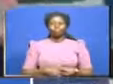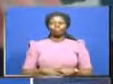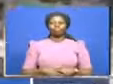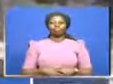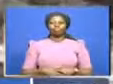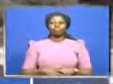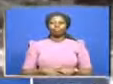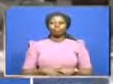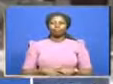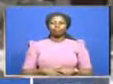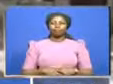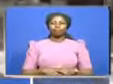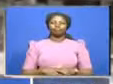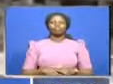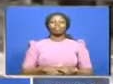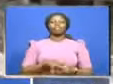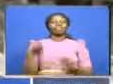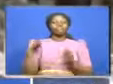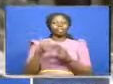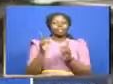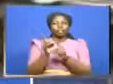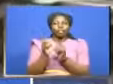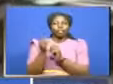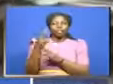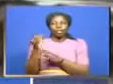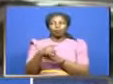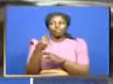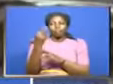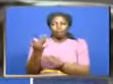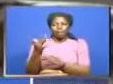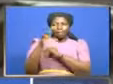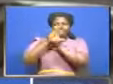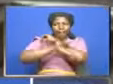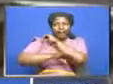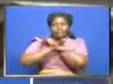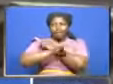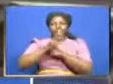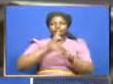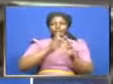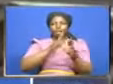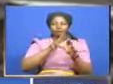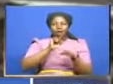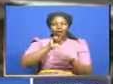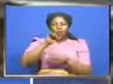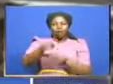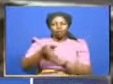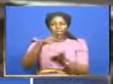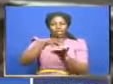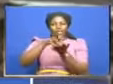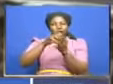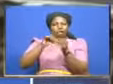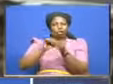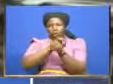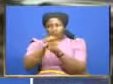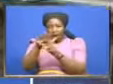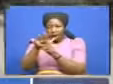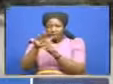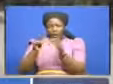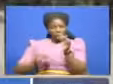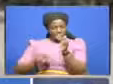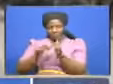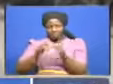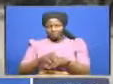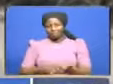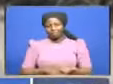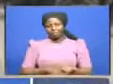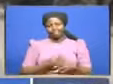Brazzaville. Since the 14th of March, the country has reported nearly 5,000 cases of COVID-19. Several